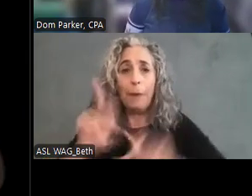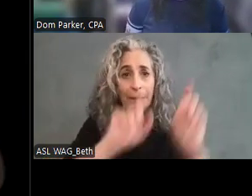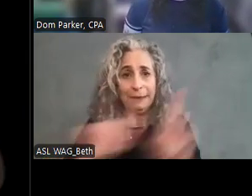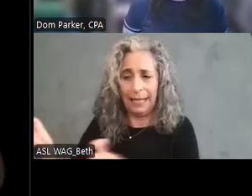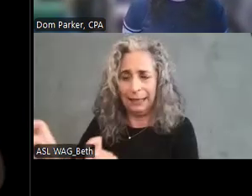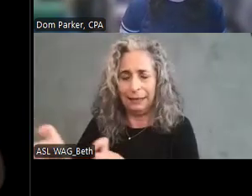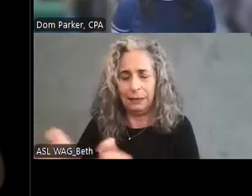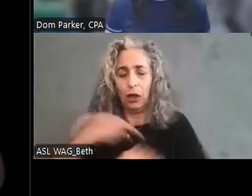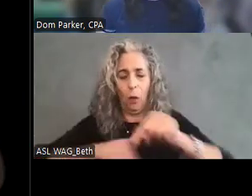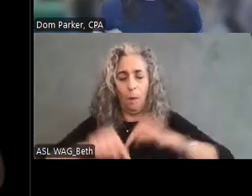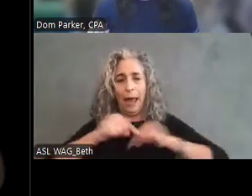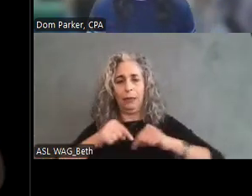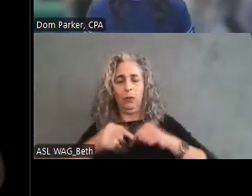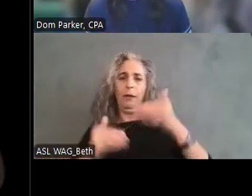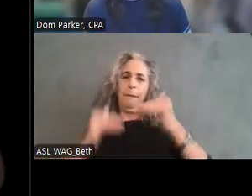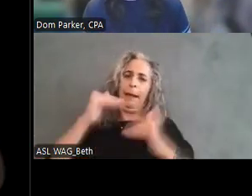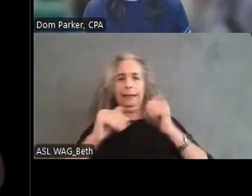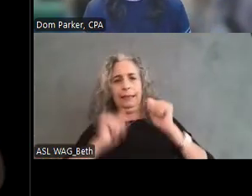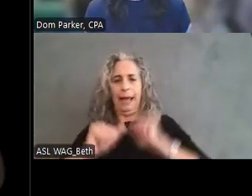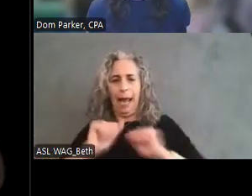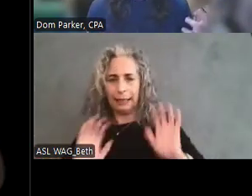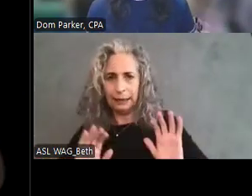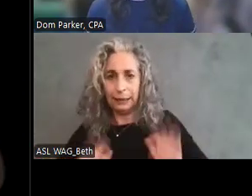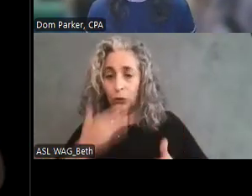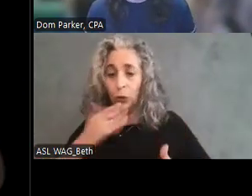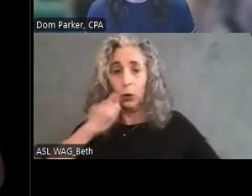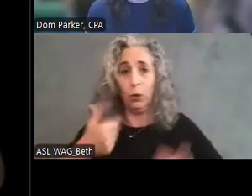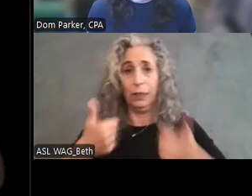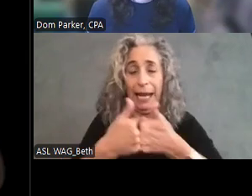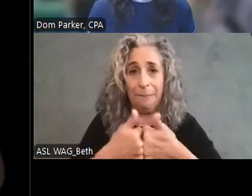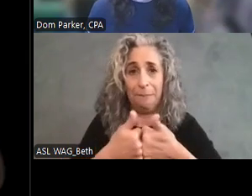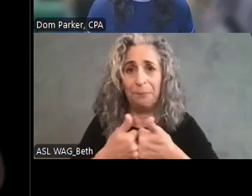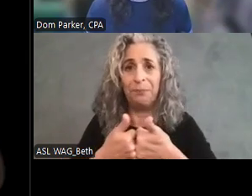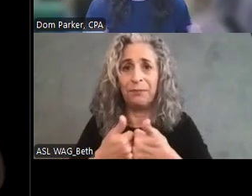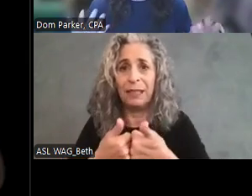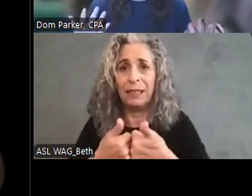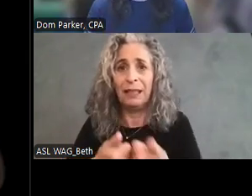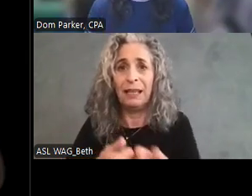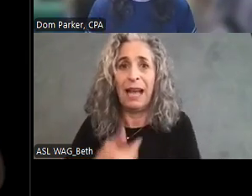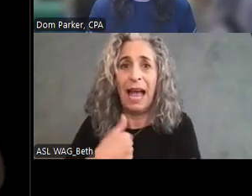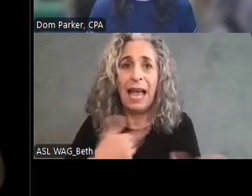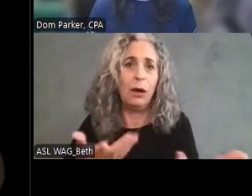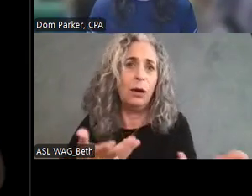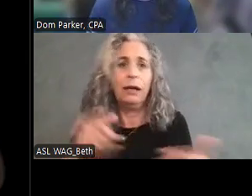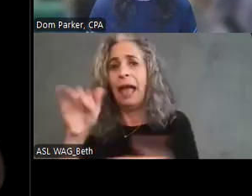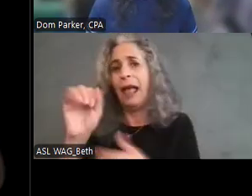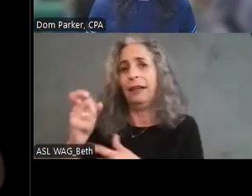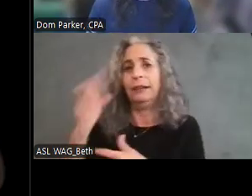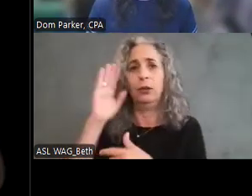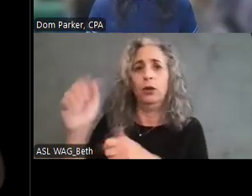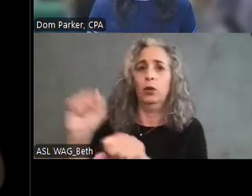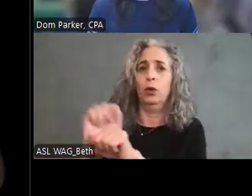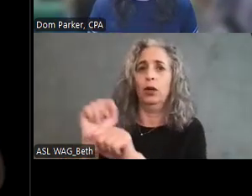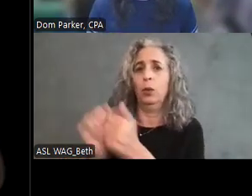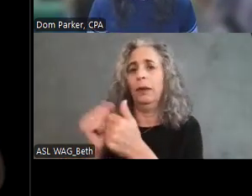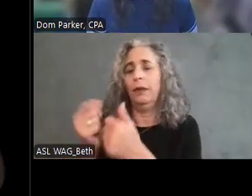have a great game with a really cool high contrast mode. How is this going to work with an eye gaze system, or how is this going to work? We can reach out and